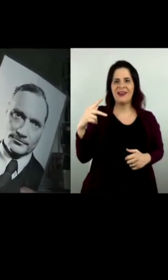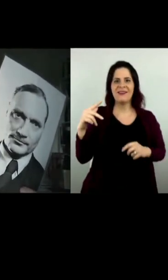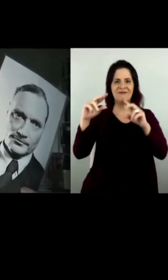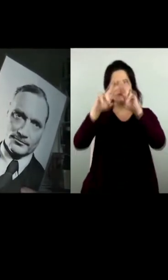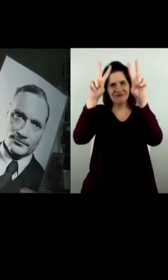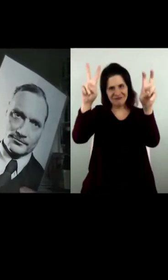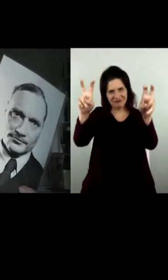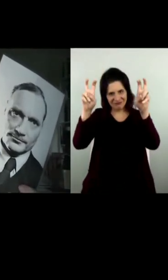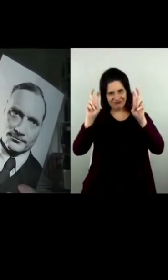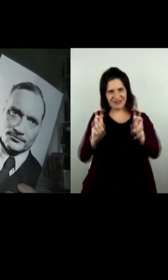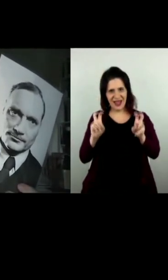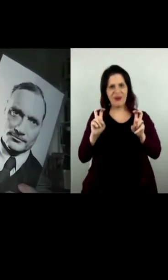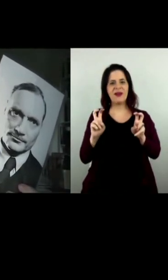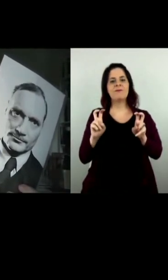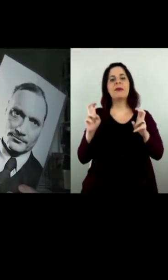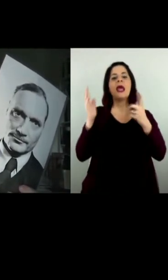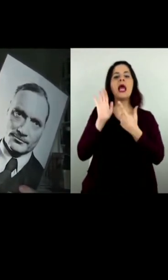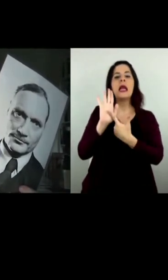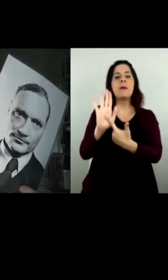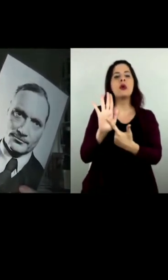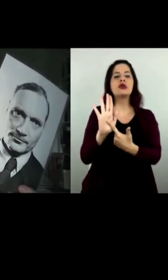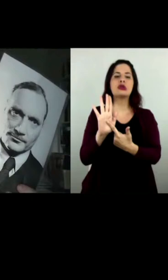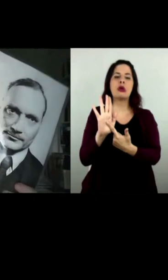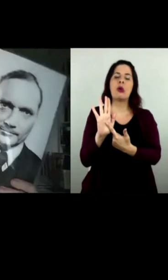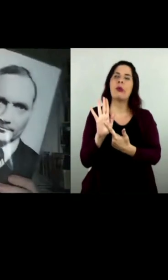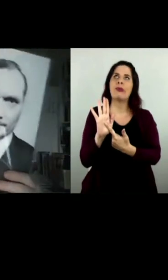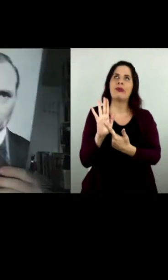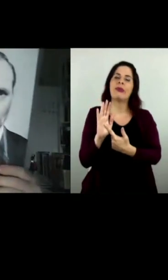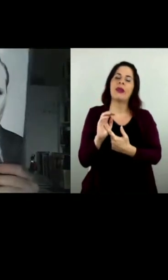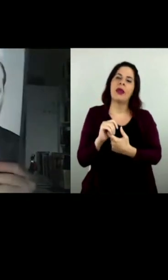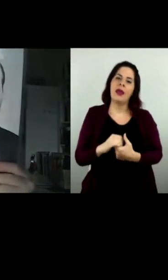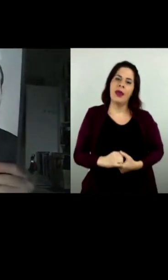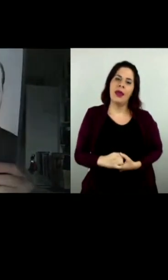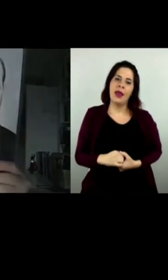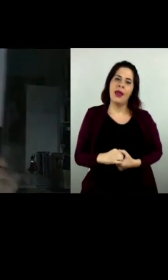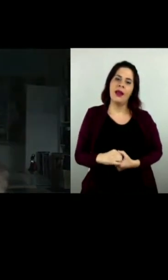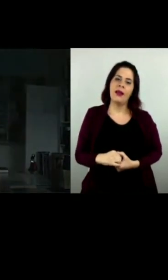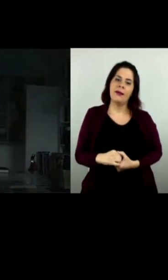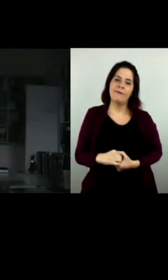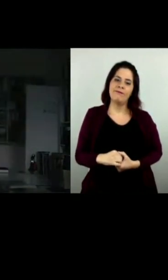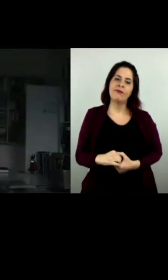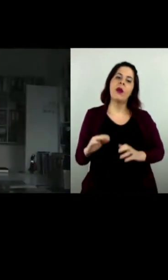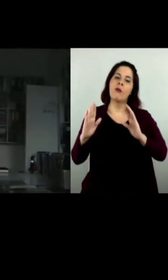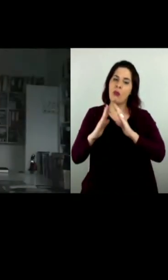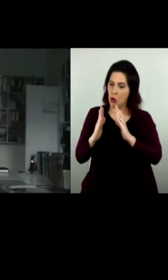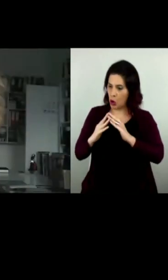he lived about 40 miles from where I am now here in Scotland.